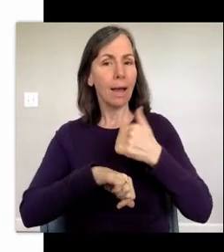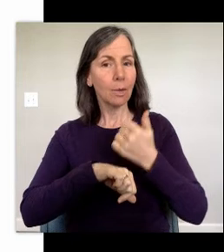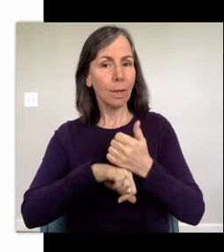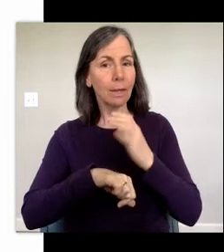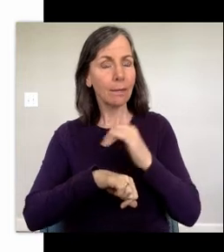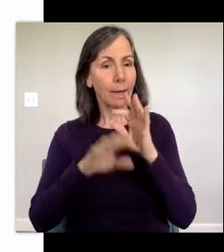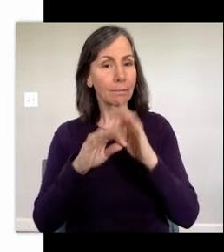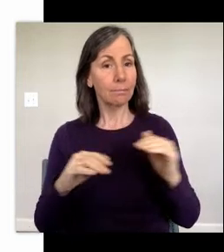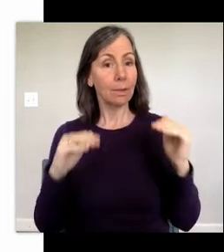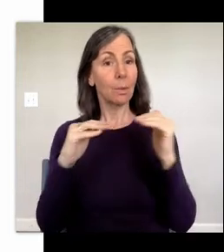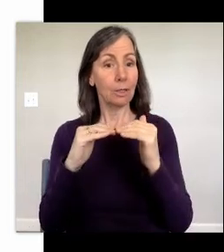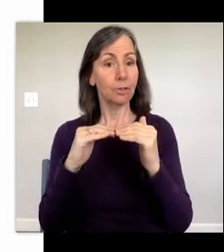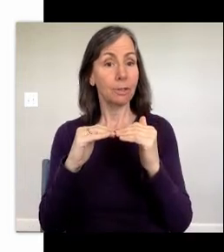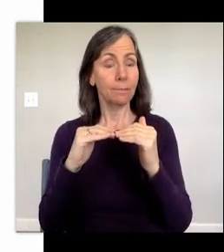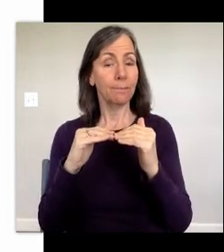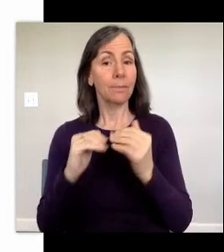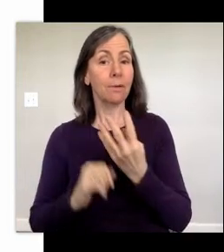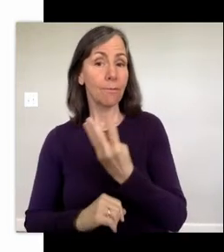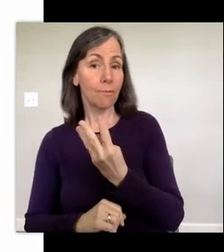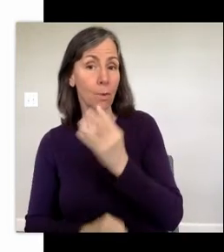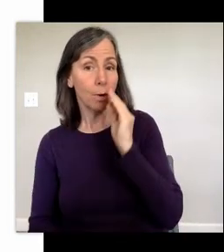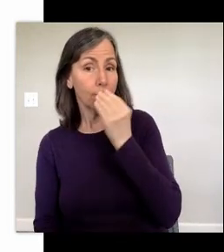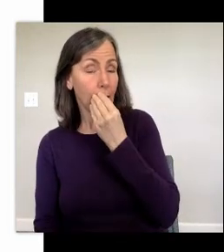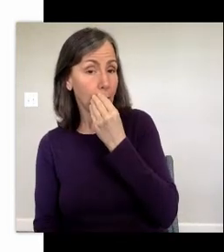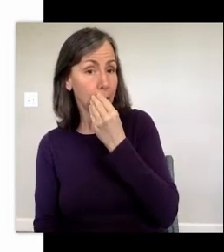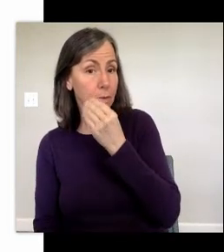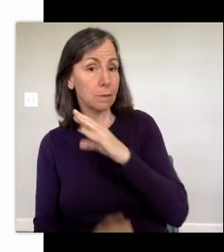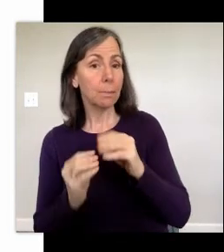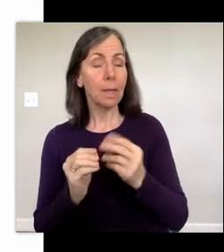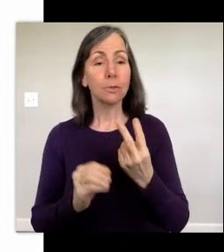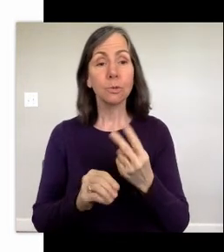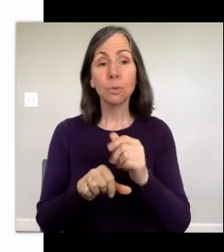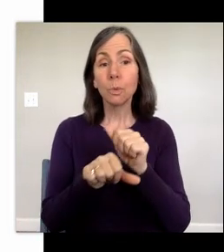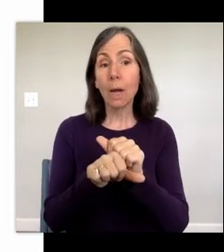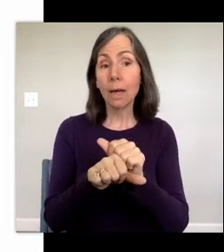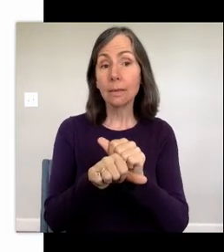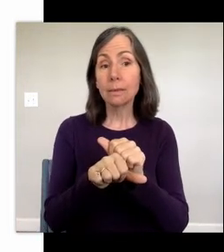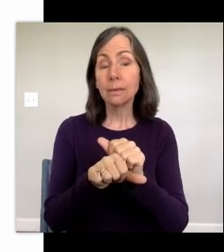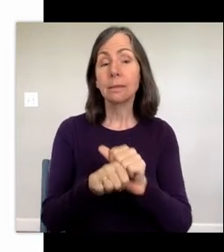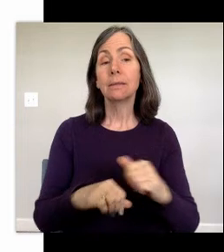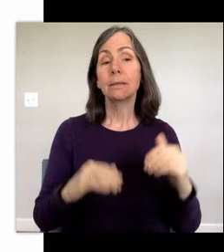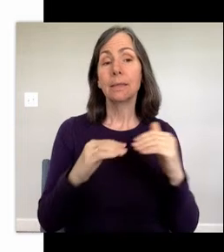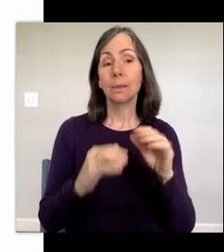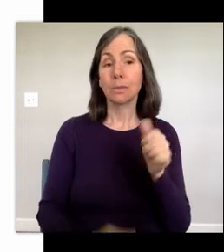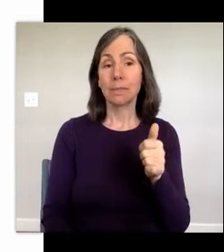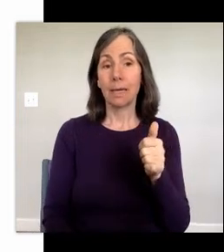equation. 4 flowers plus 2 rocks equals 10.